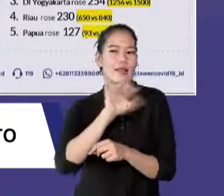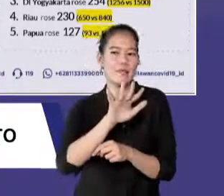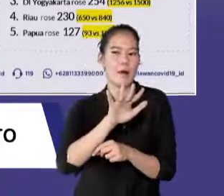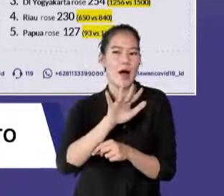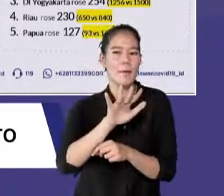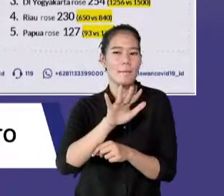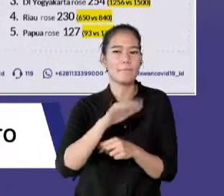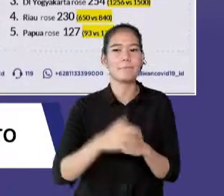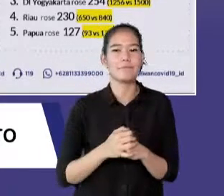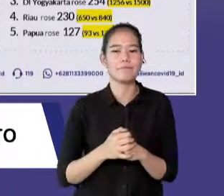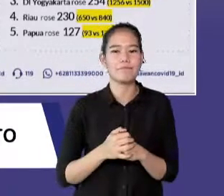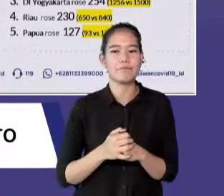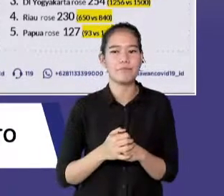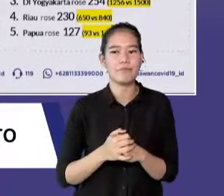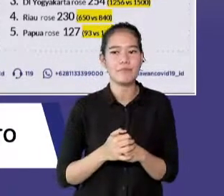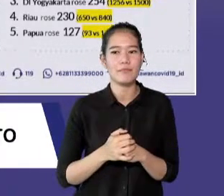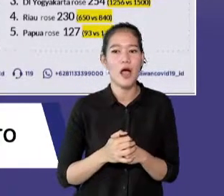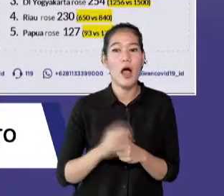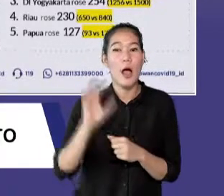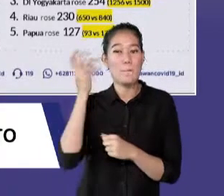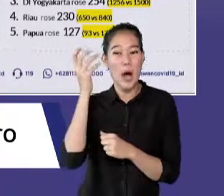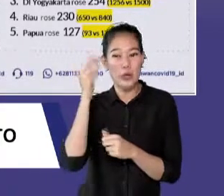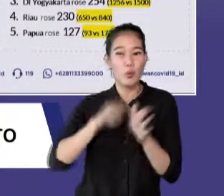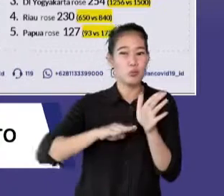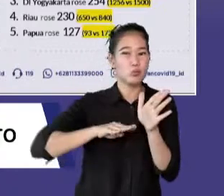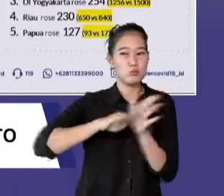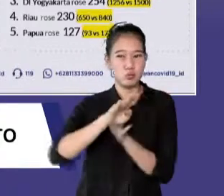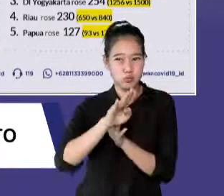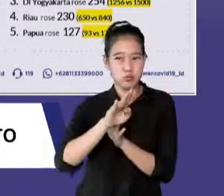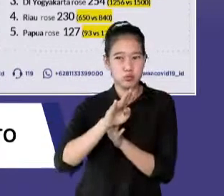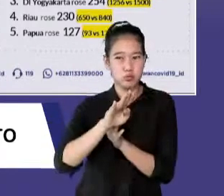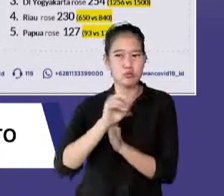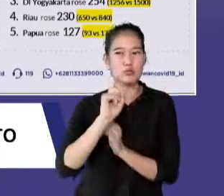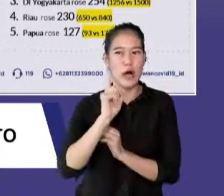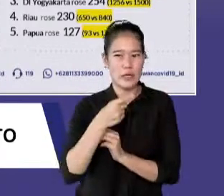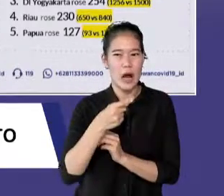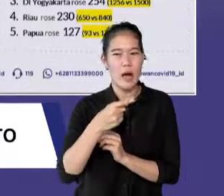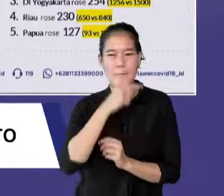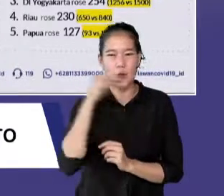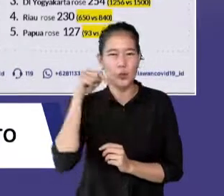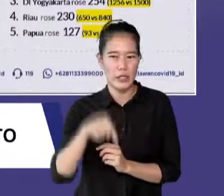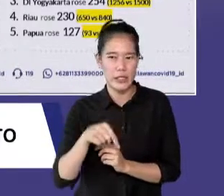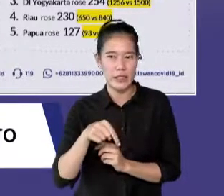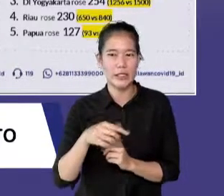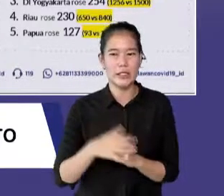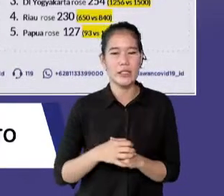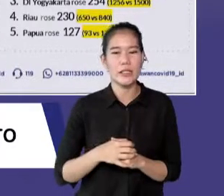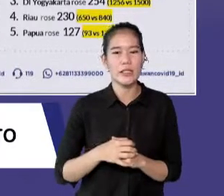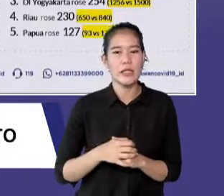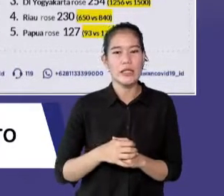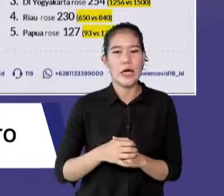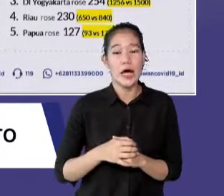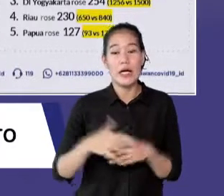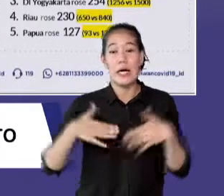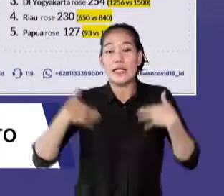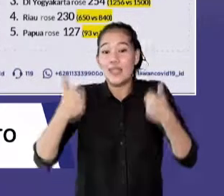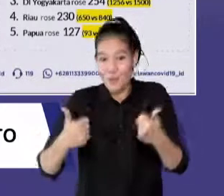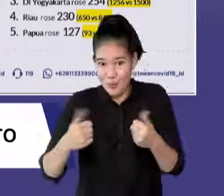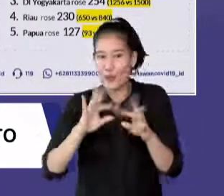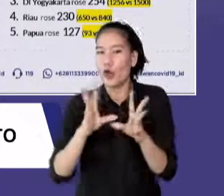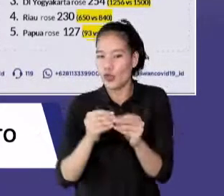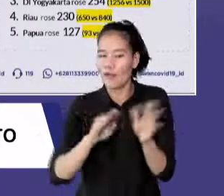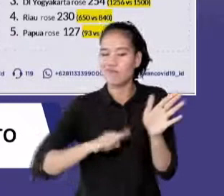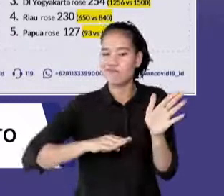although Banten recorded the highest increase in positive cases and deaths this week, their number of recoveries have